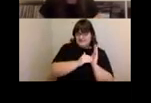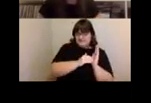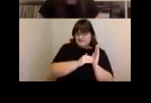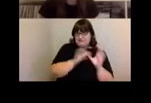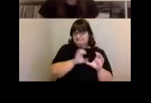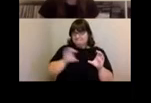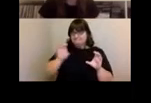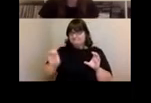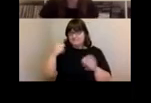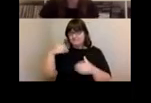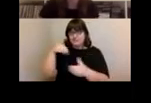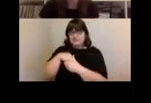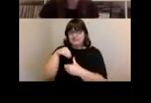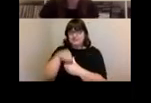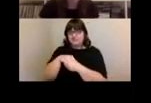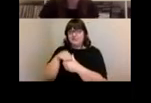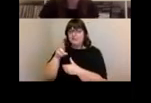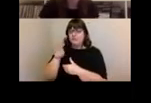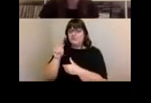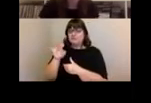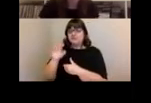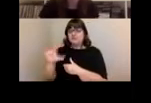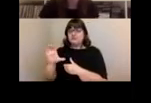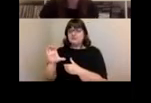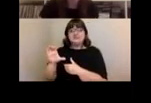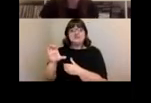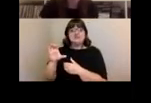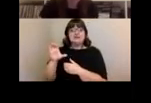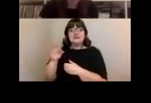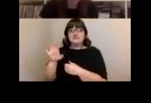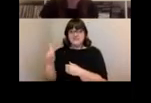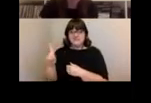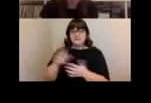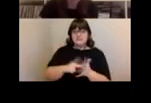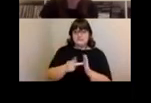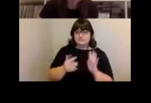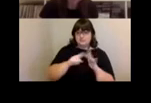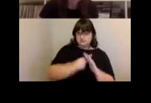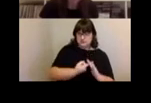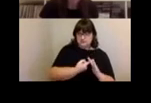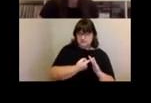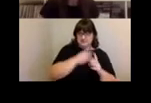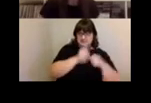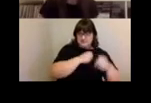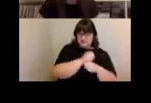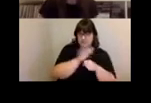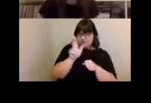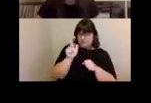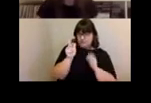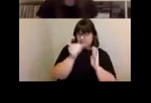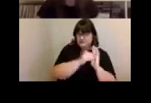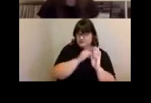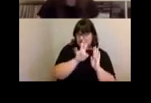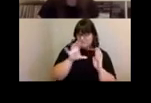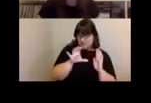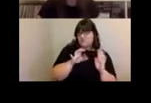fund. So we start the year at $23,700. So we already had a surplus starting